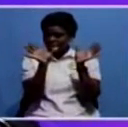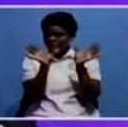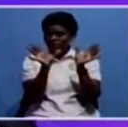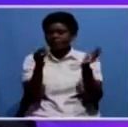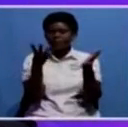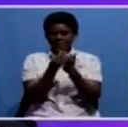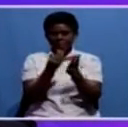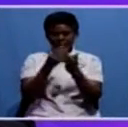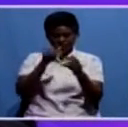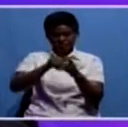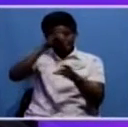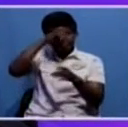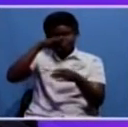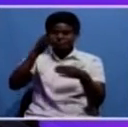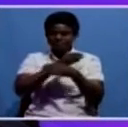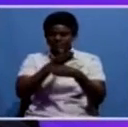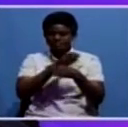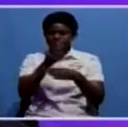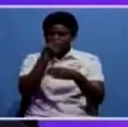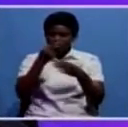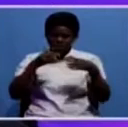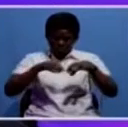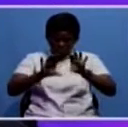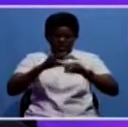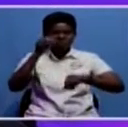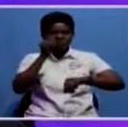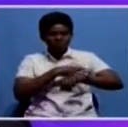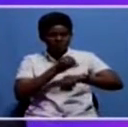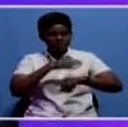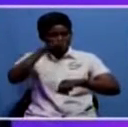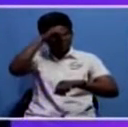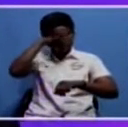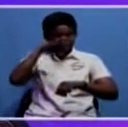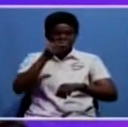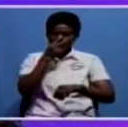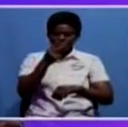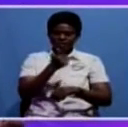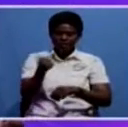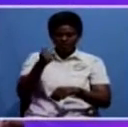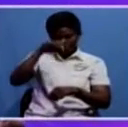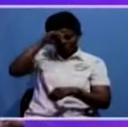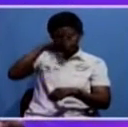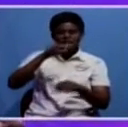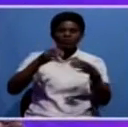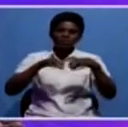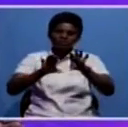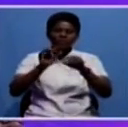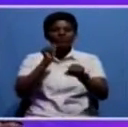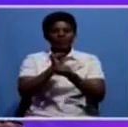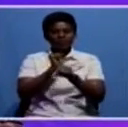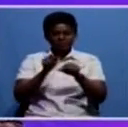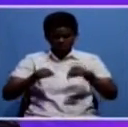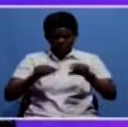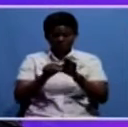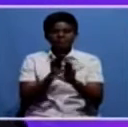made in the mining business. We have seen continued investment in the mining business. We have seen other mines continue to exist here.